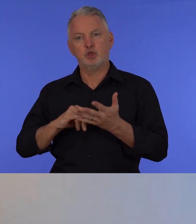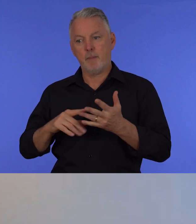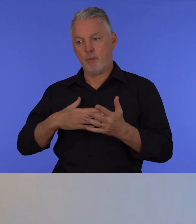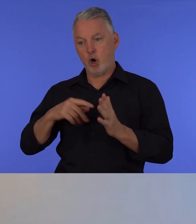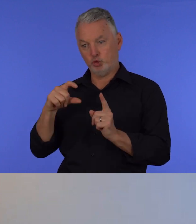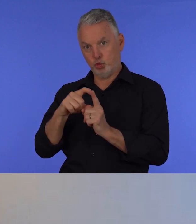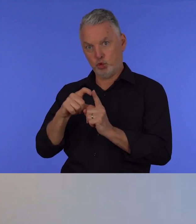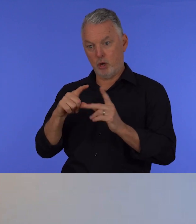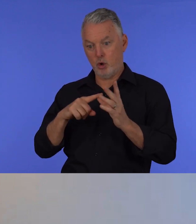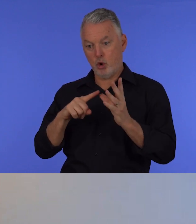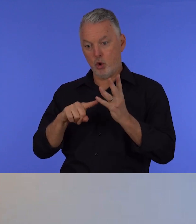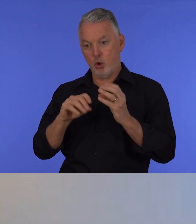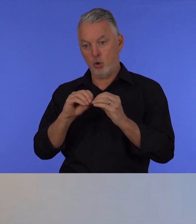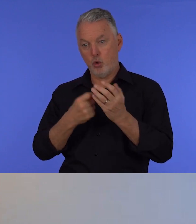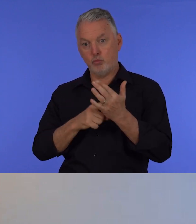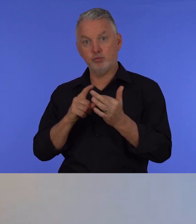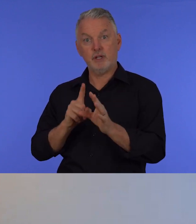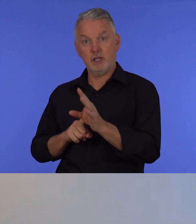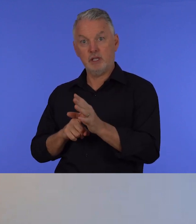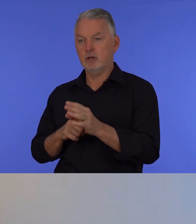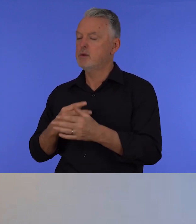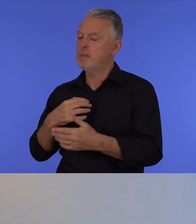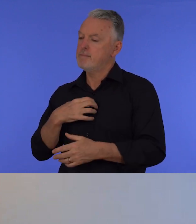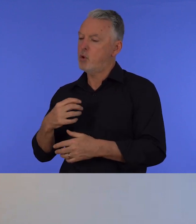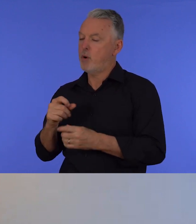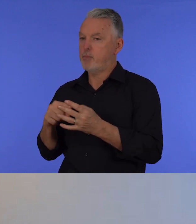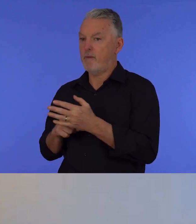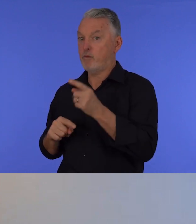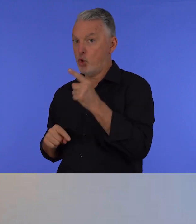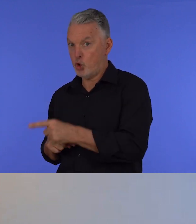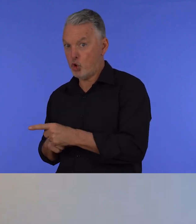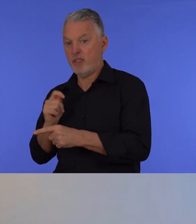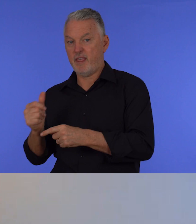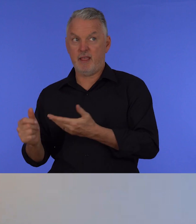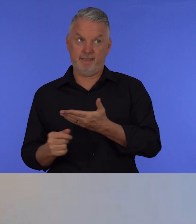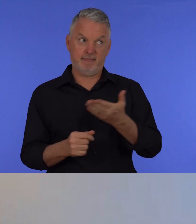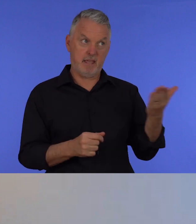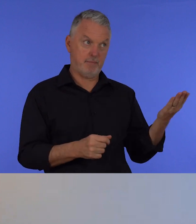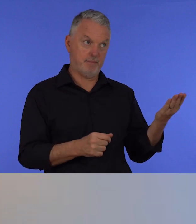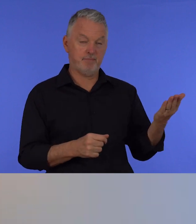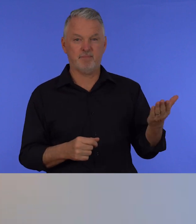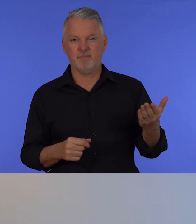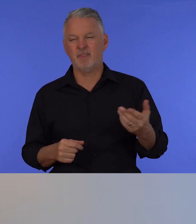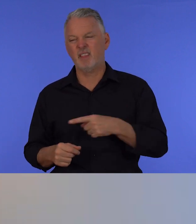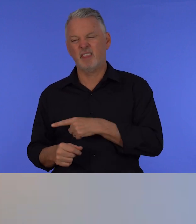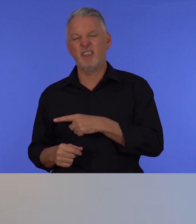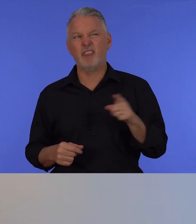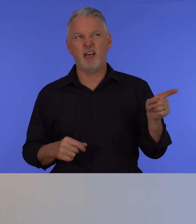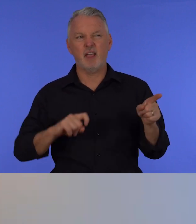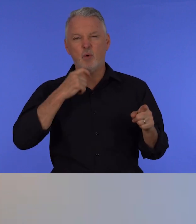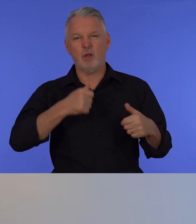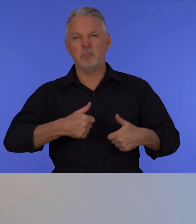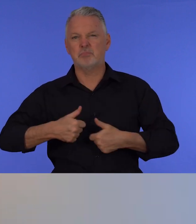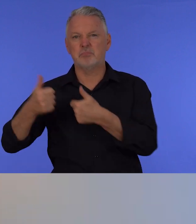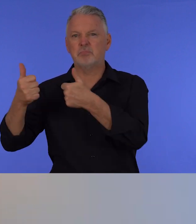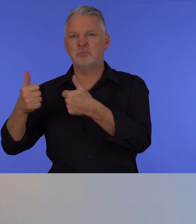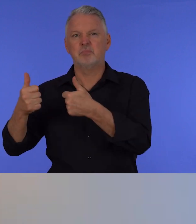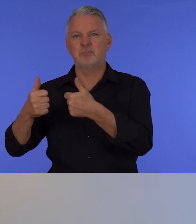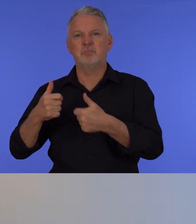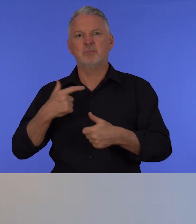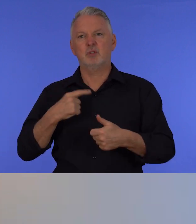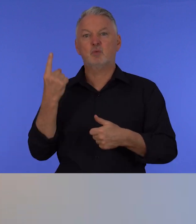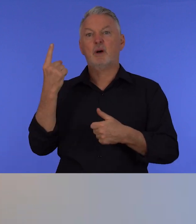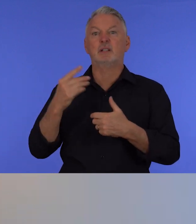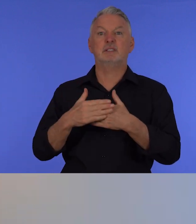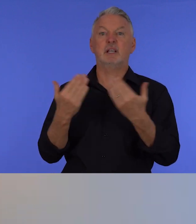best life. So for Aubrey, that's probably a little more important than it is for my neurotypical children. They'll get it. I know they'll get